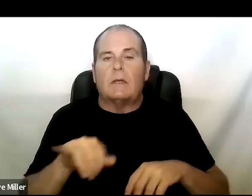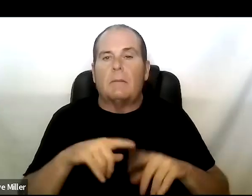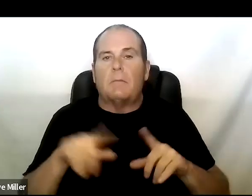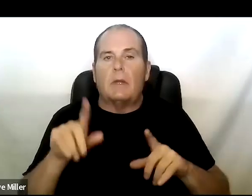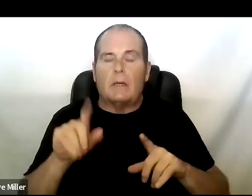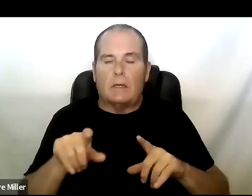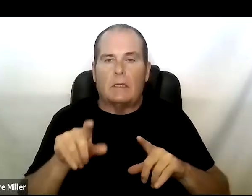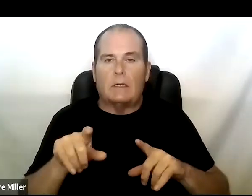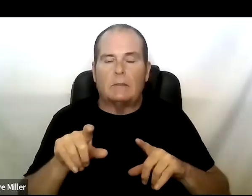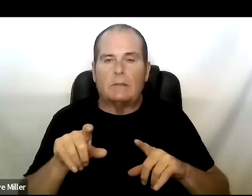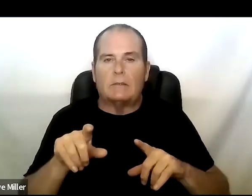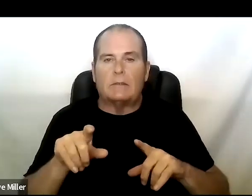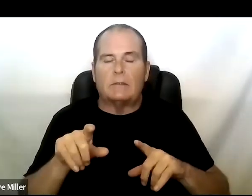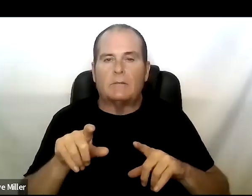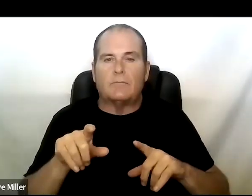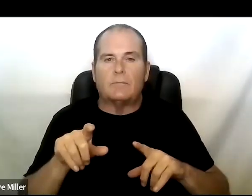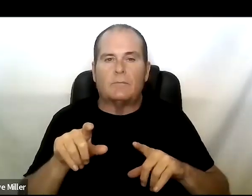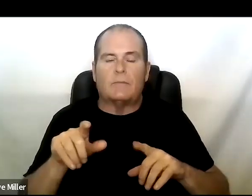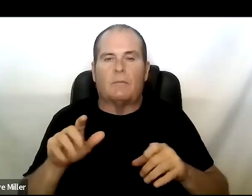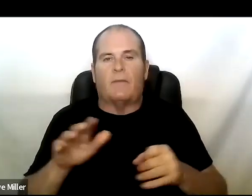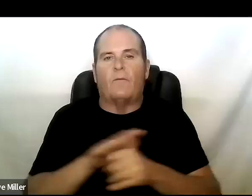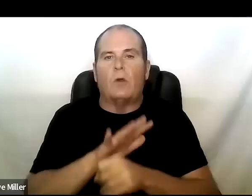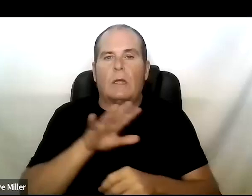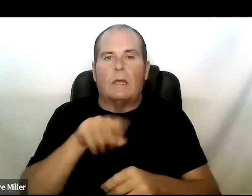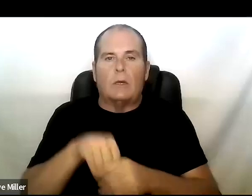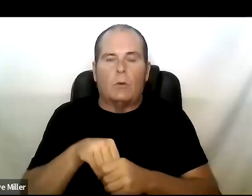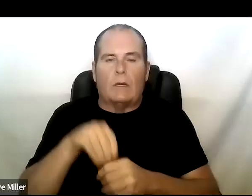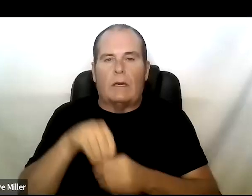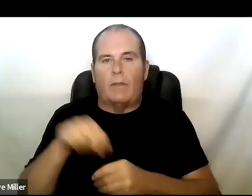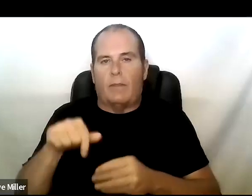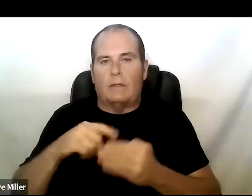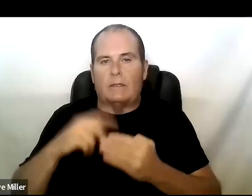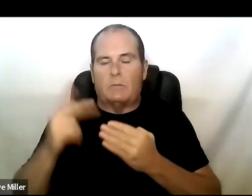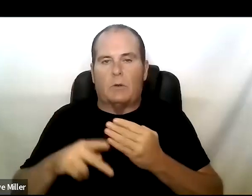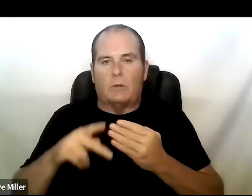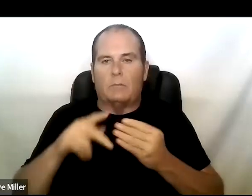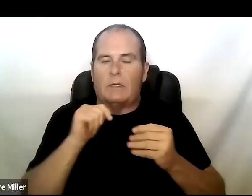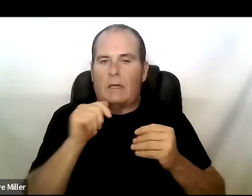needs to be fully integrated into this program and not a stepchild.